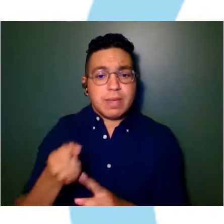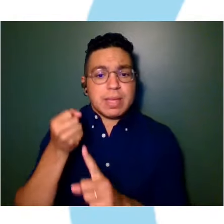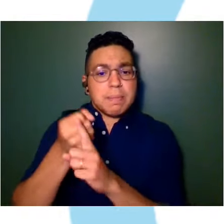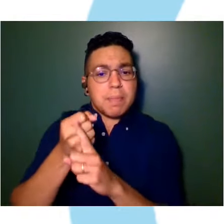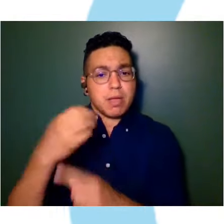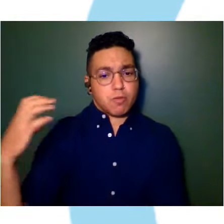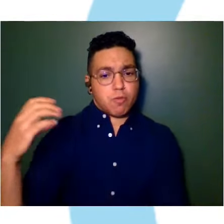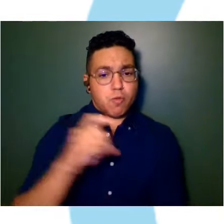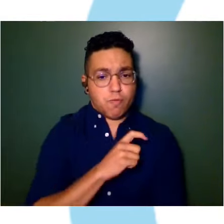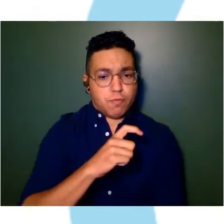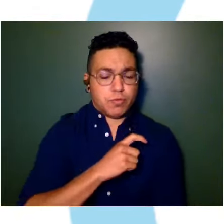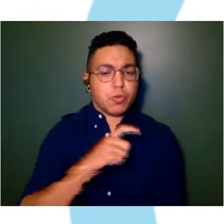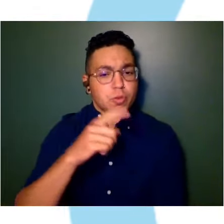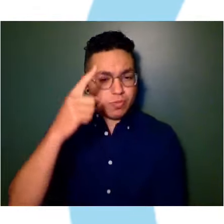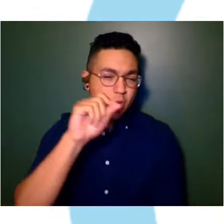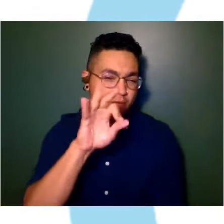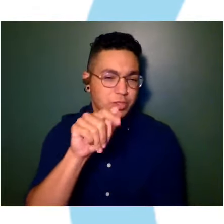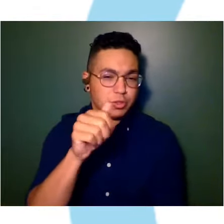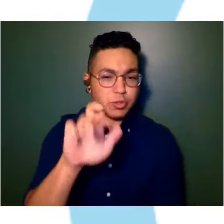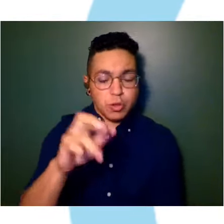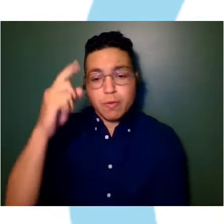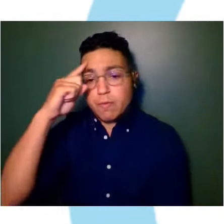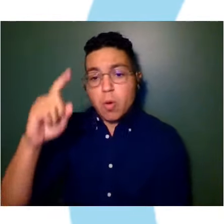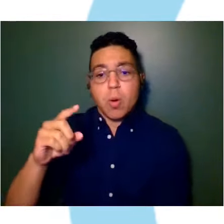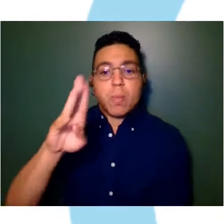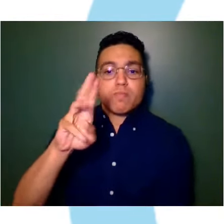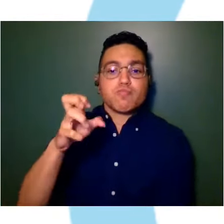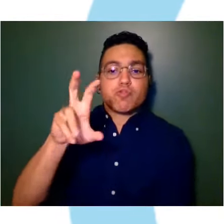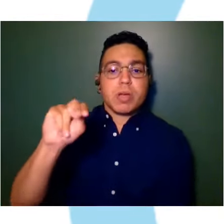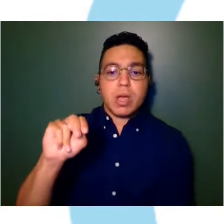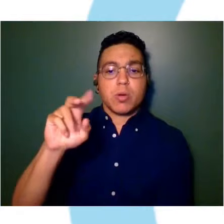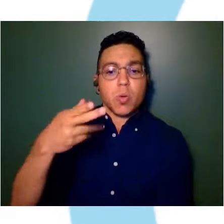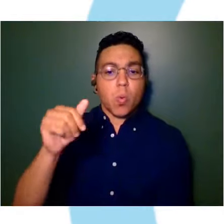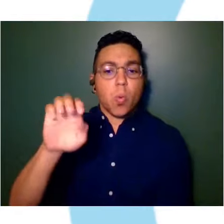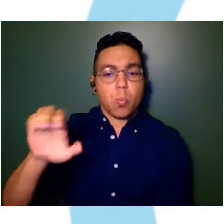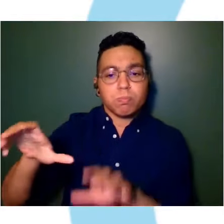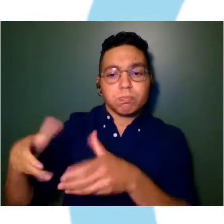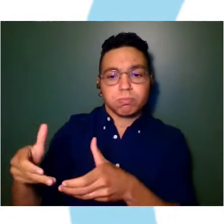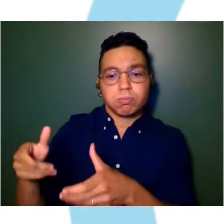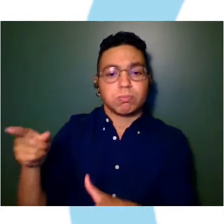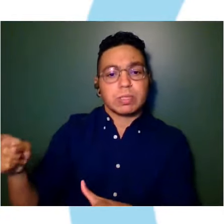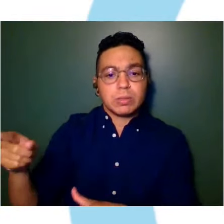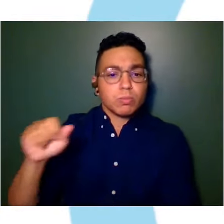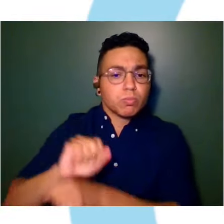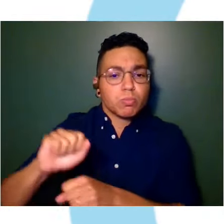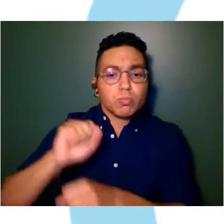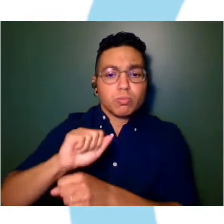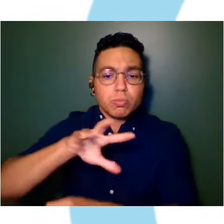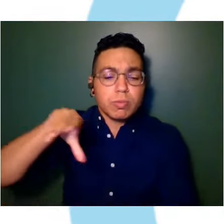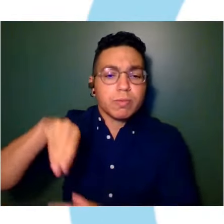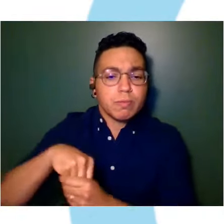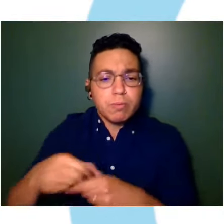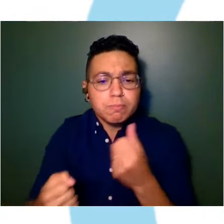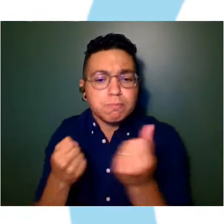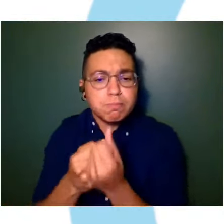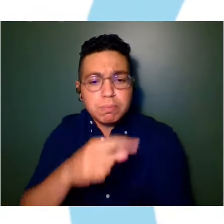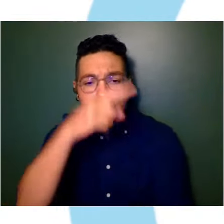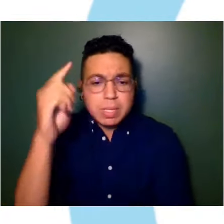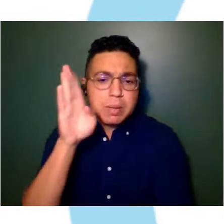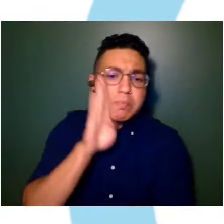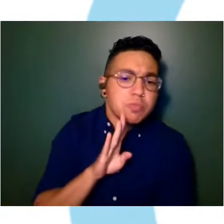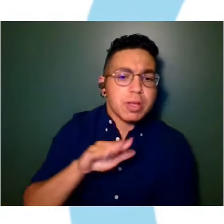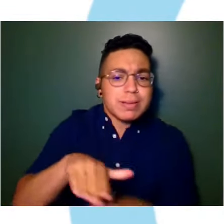liberties to resilience and mutual aid. His community activism began when he was just 13 in